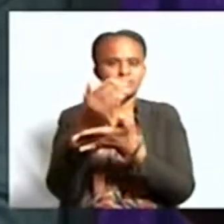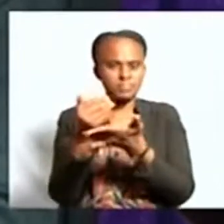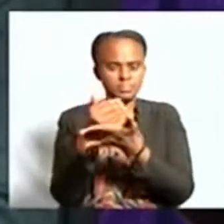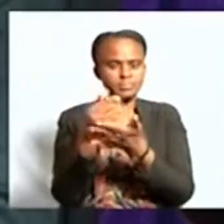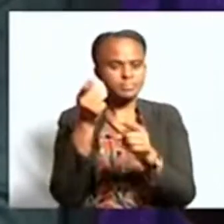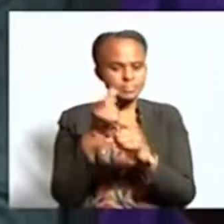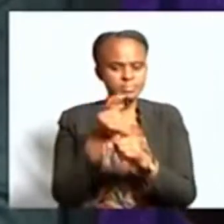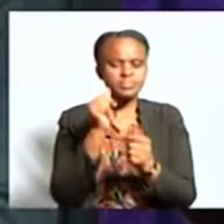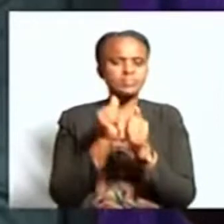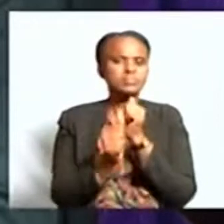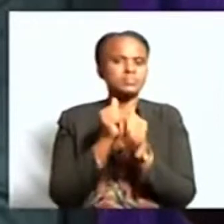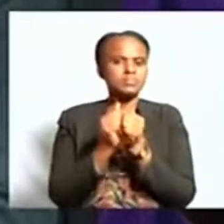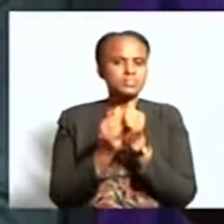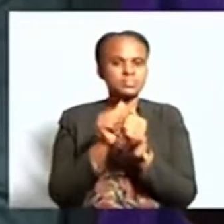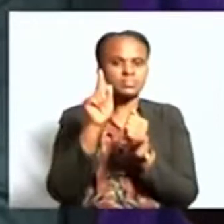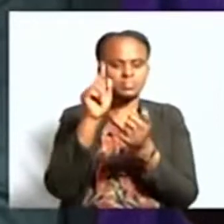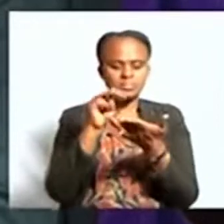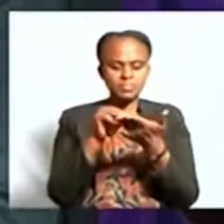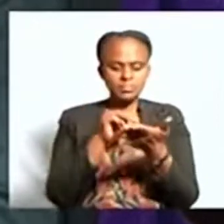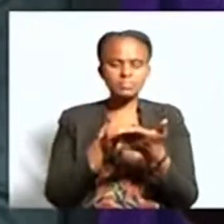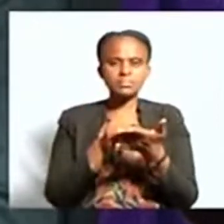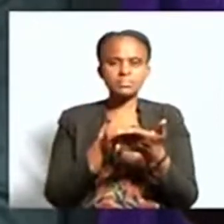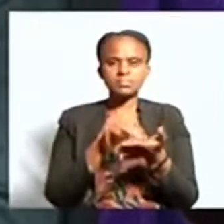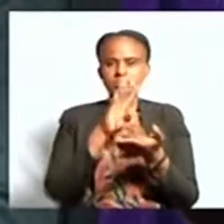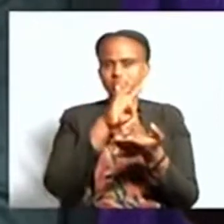out of which